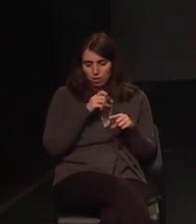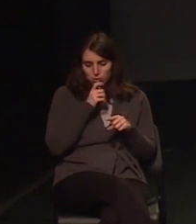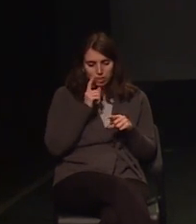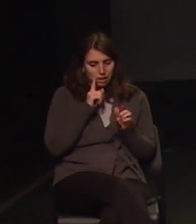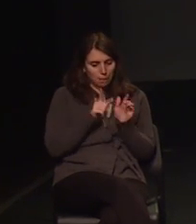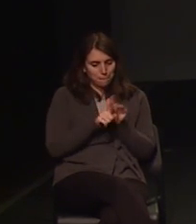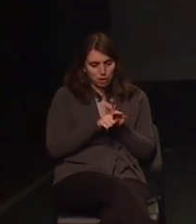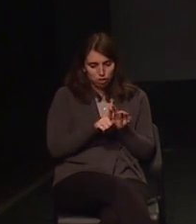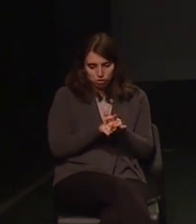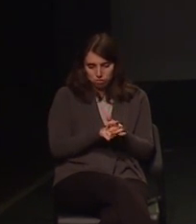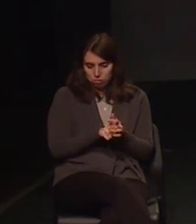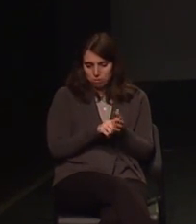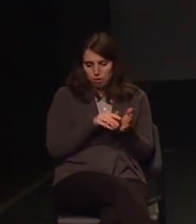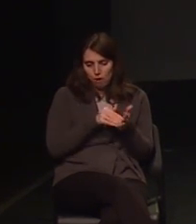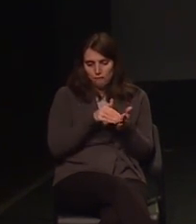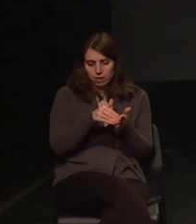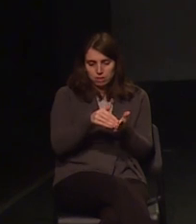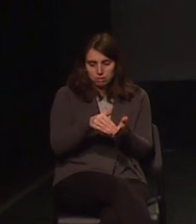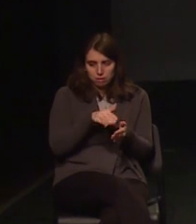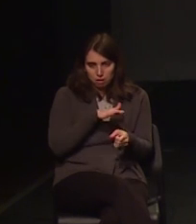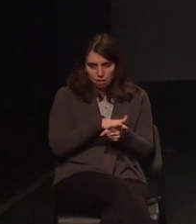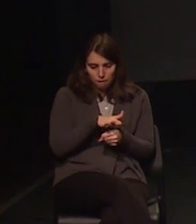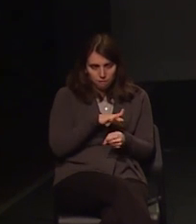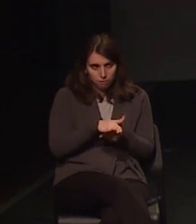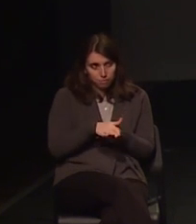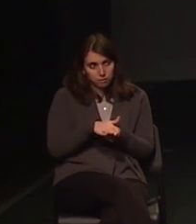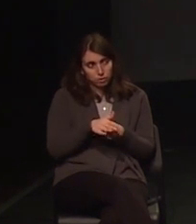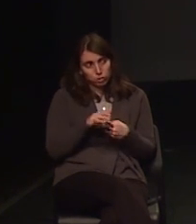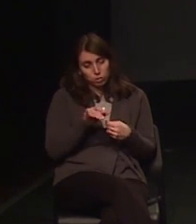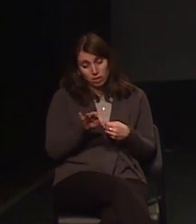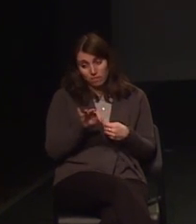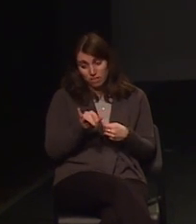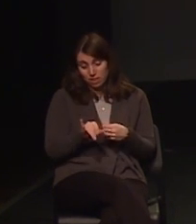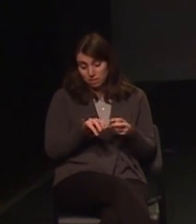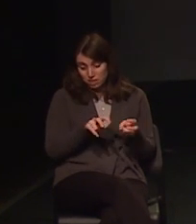so whether or not that is an issue